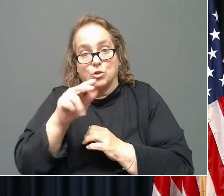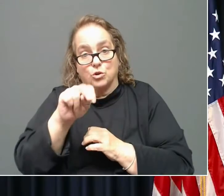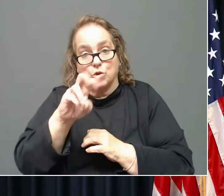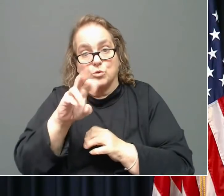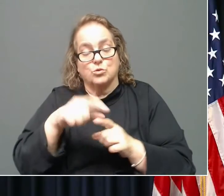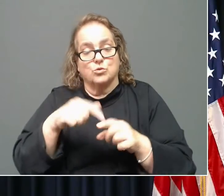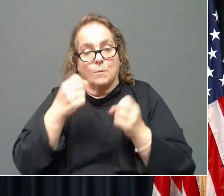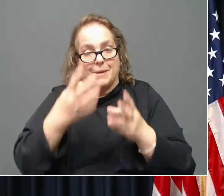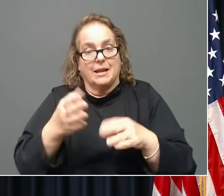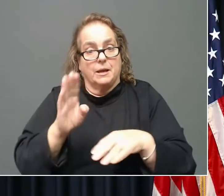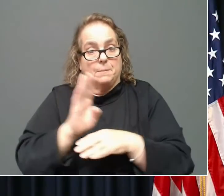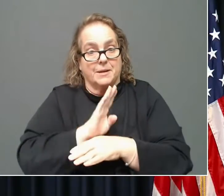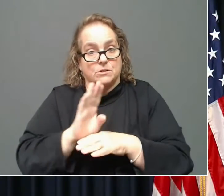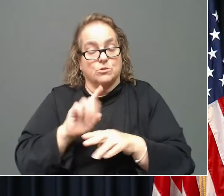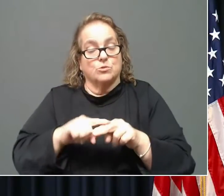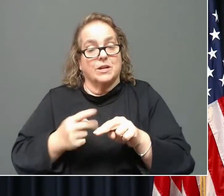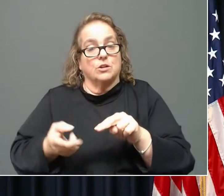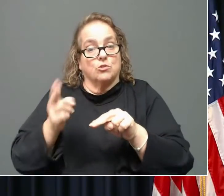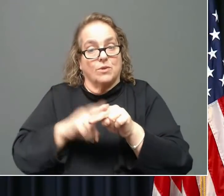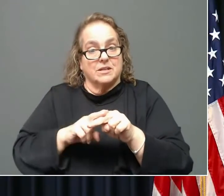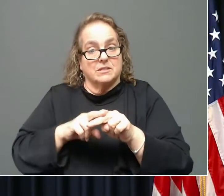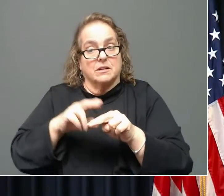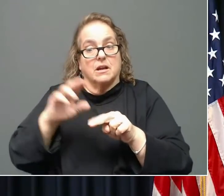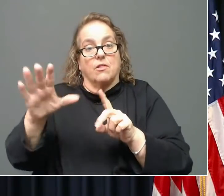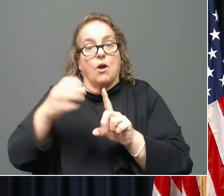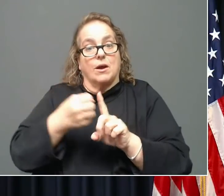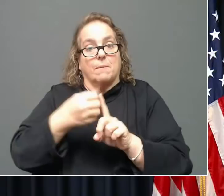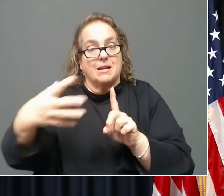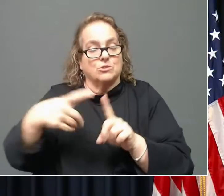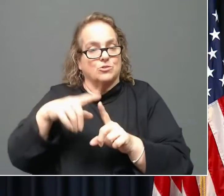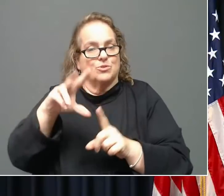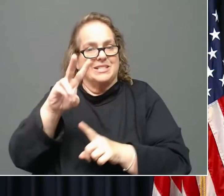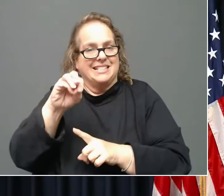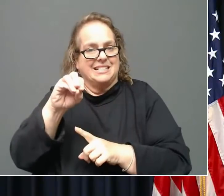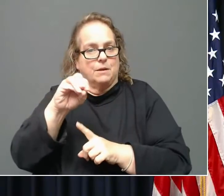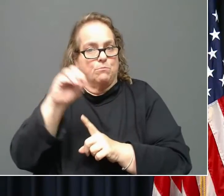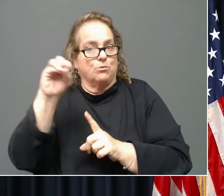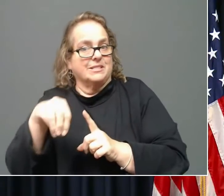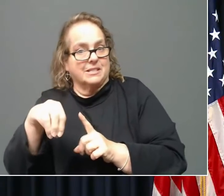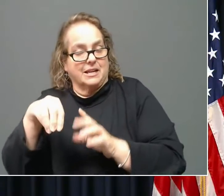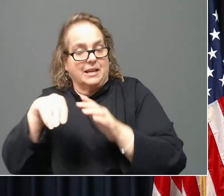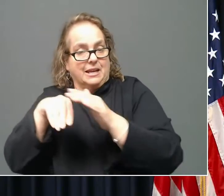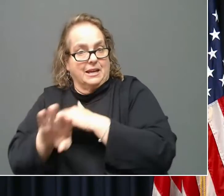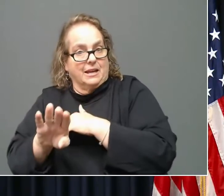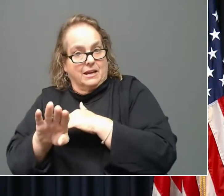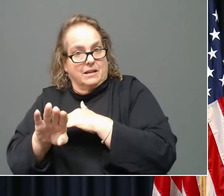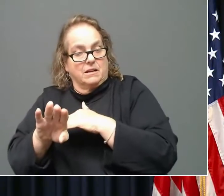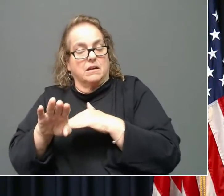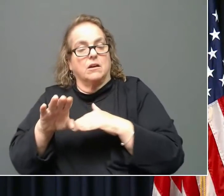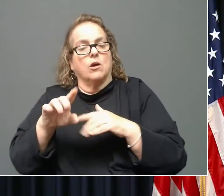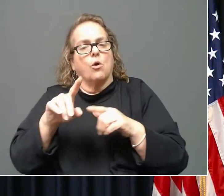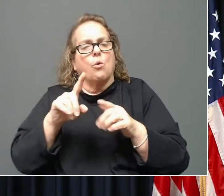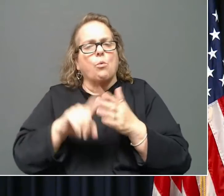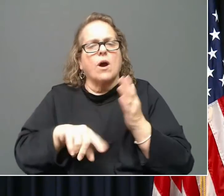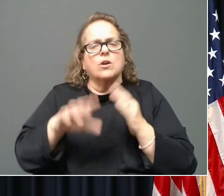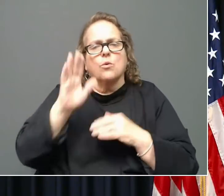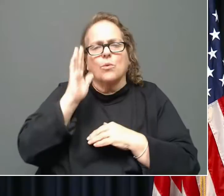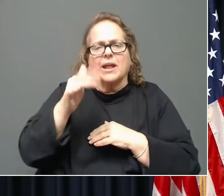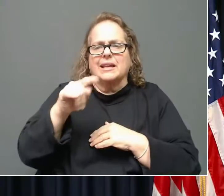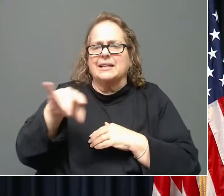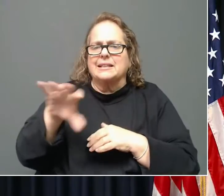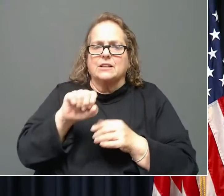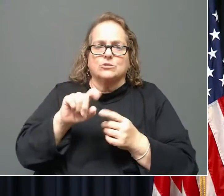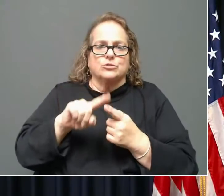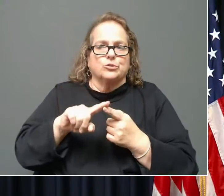increasing the capacity to 60%. What's it going to take to go to the next level, say, I don't know,